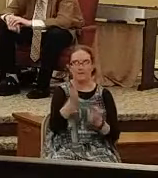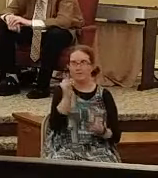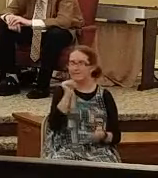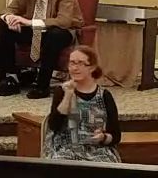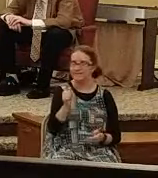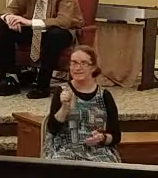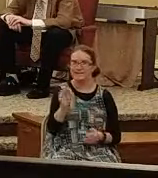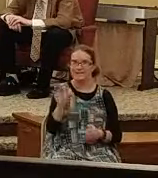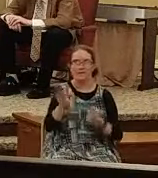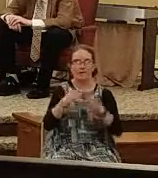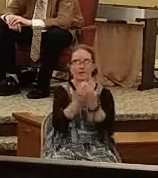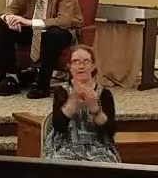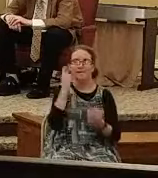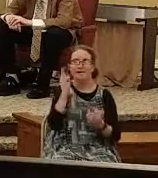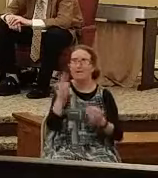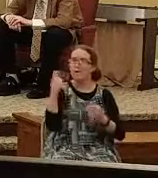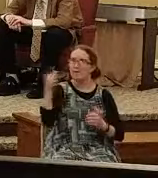just said he saw it.